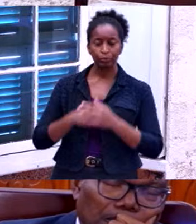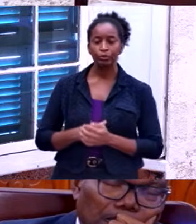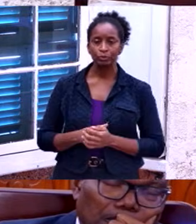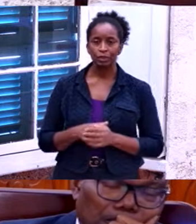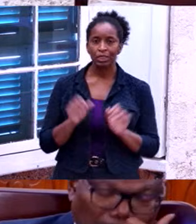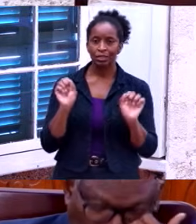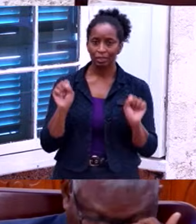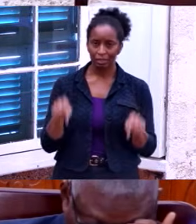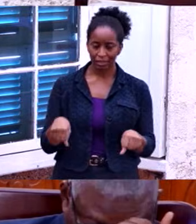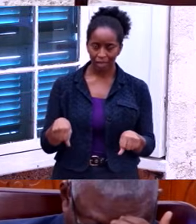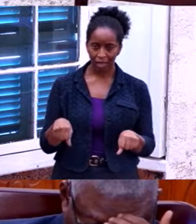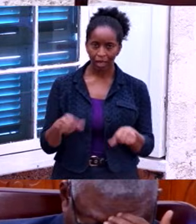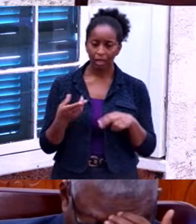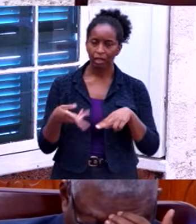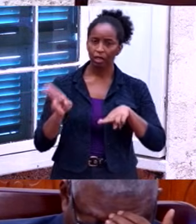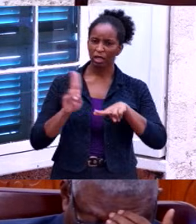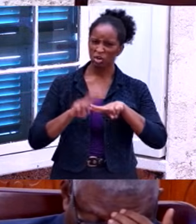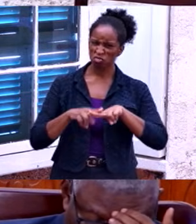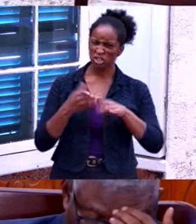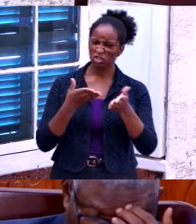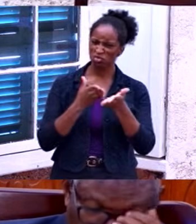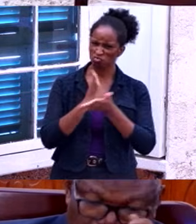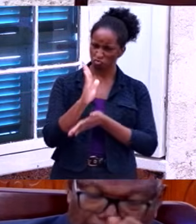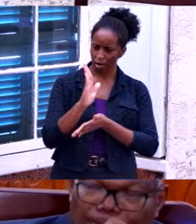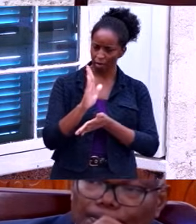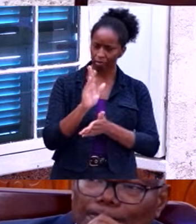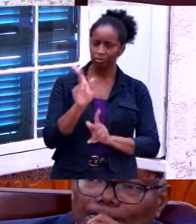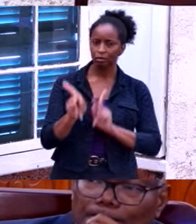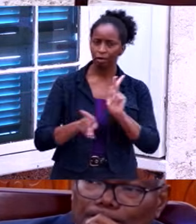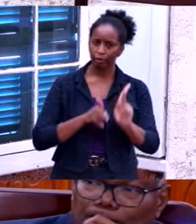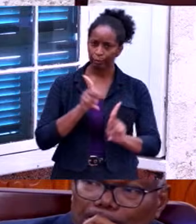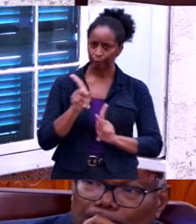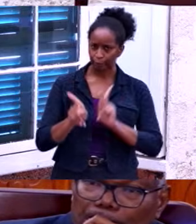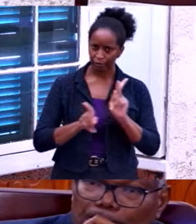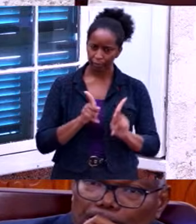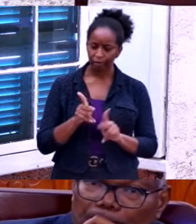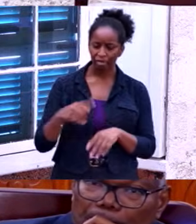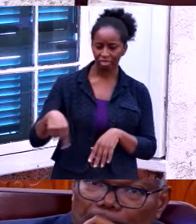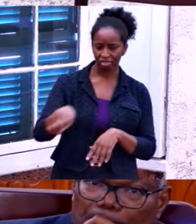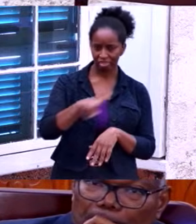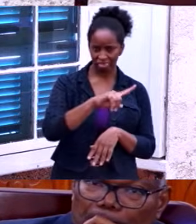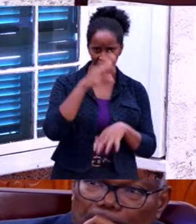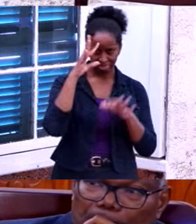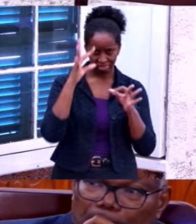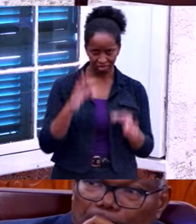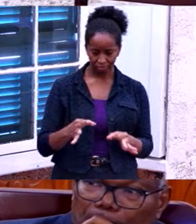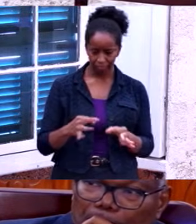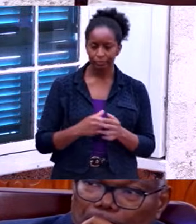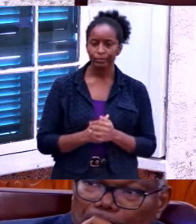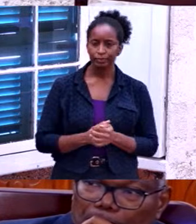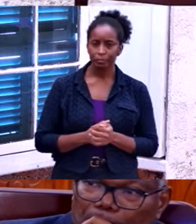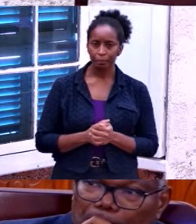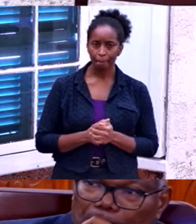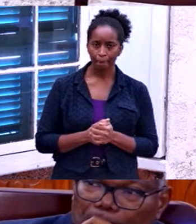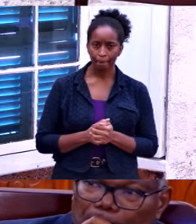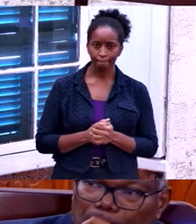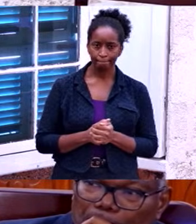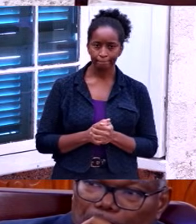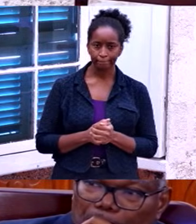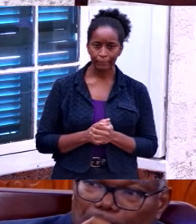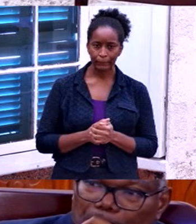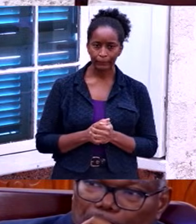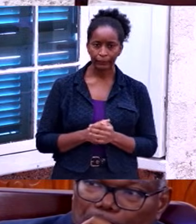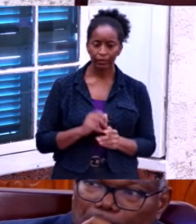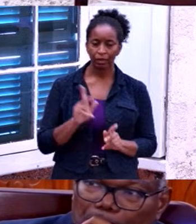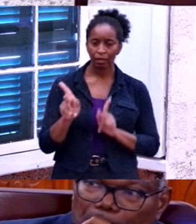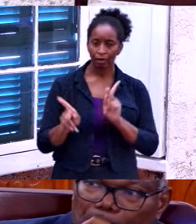democracy for all our people. And I hope that those who take the time to read, I can only speak specifically